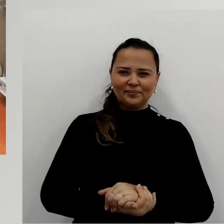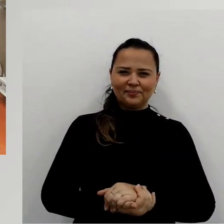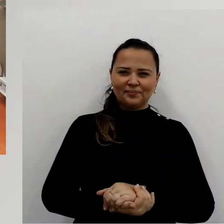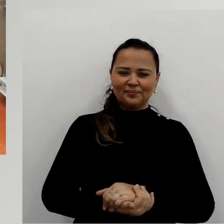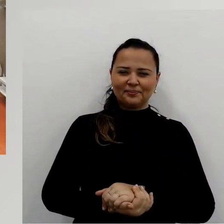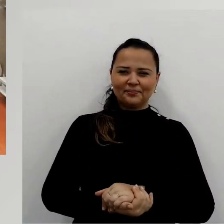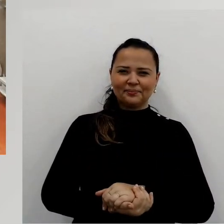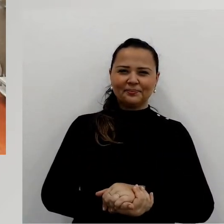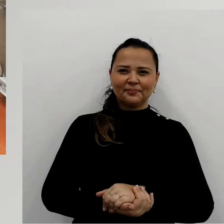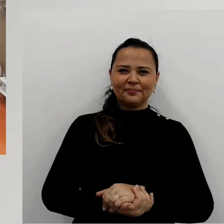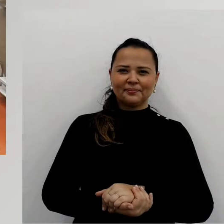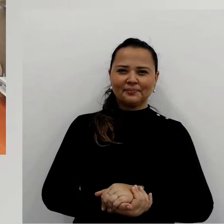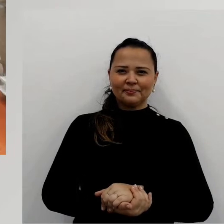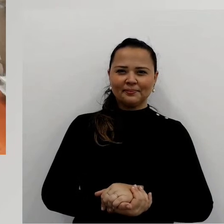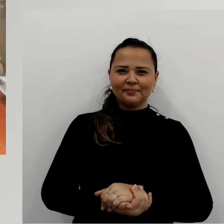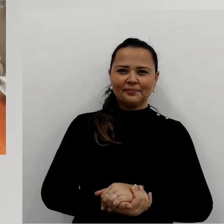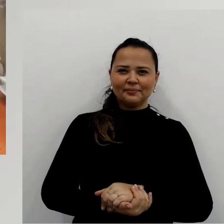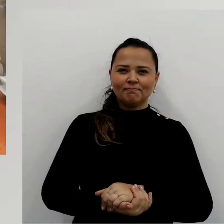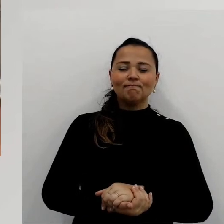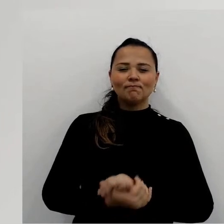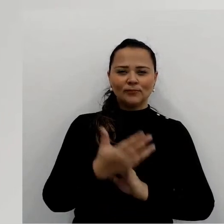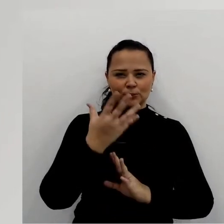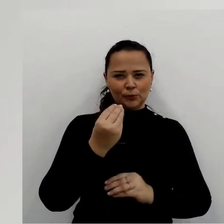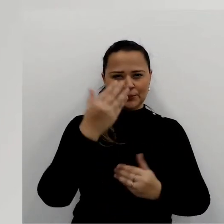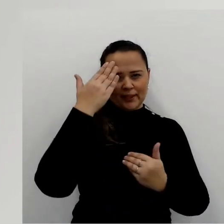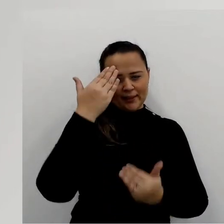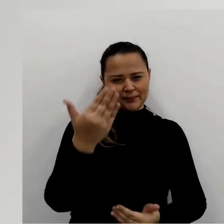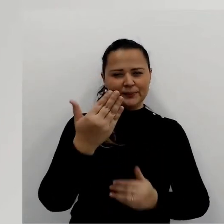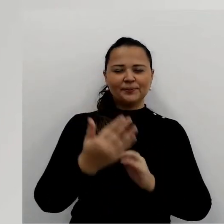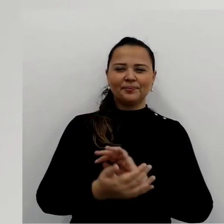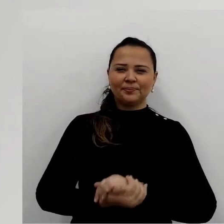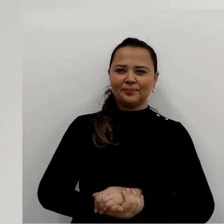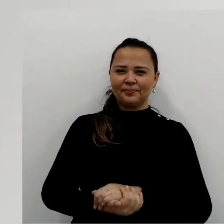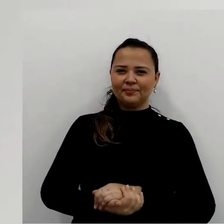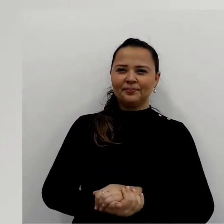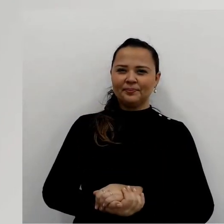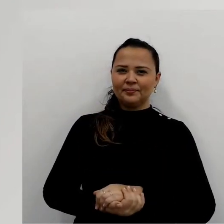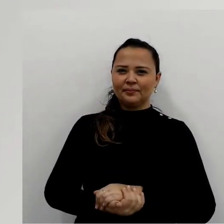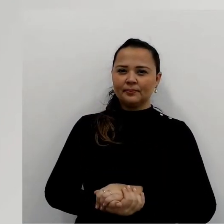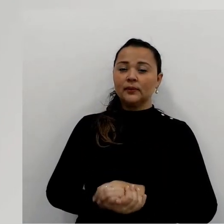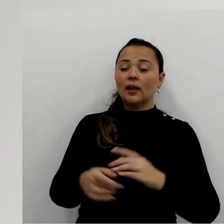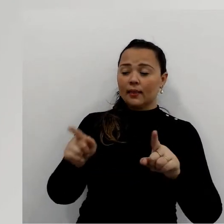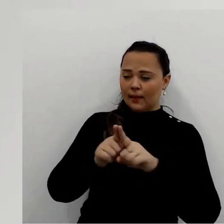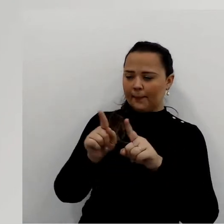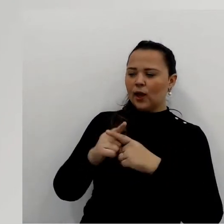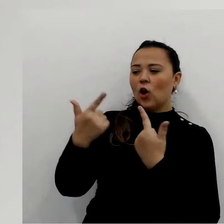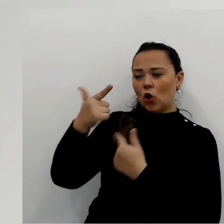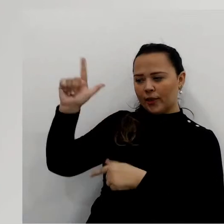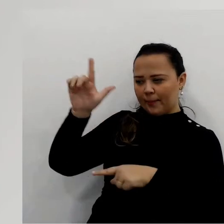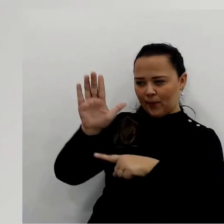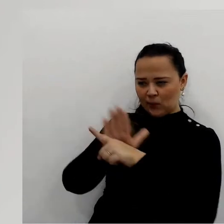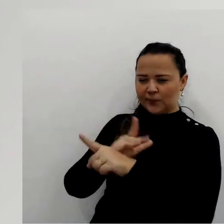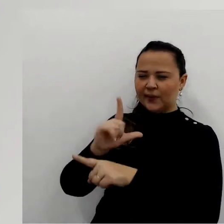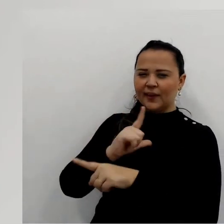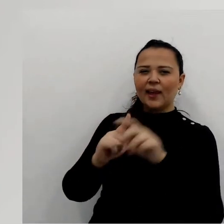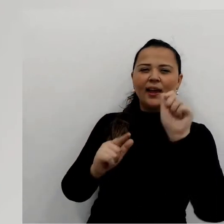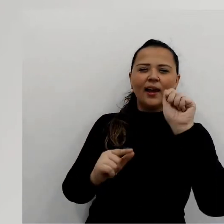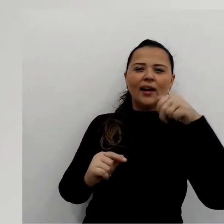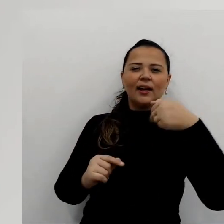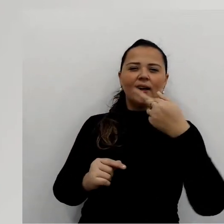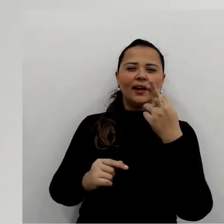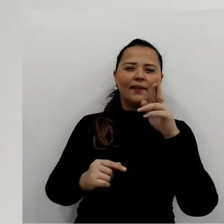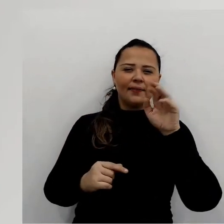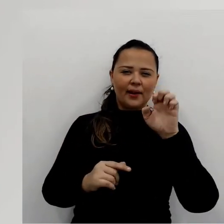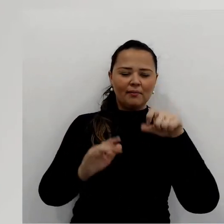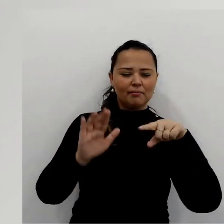Thank you very much. We have another one. It's from André Sobrinho. He's a president of the Print